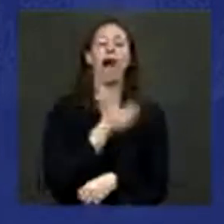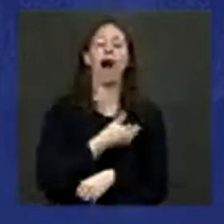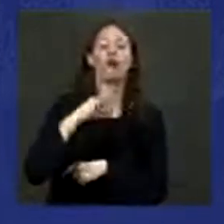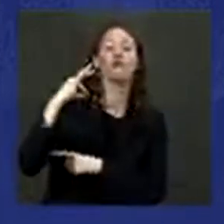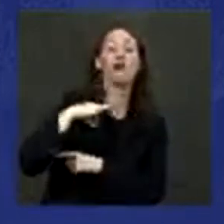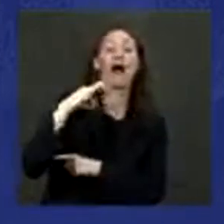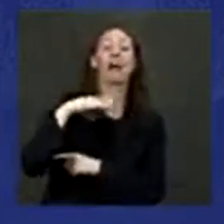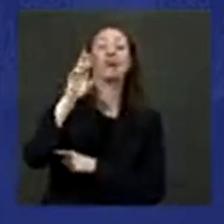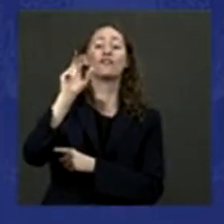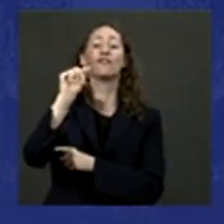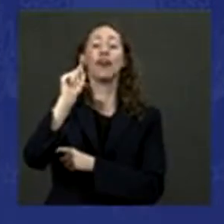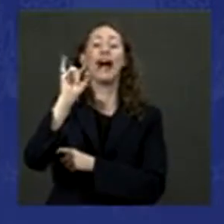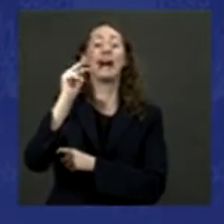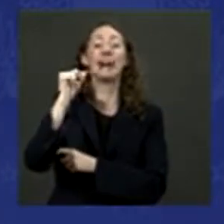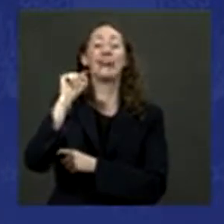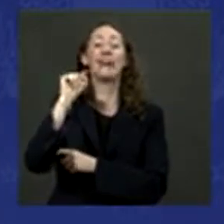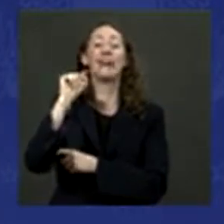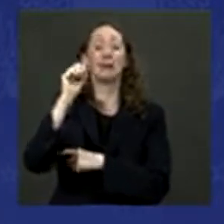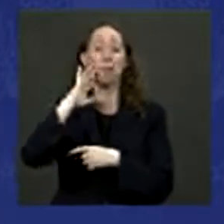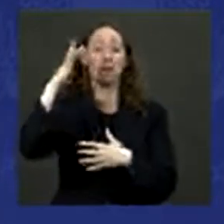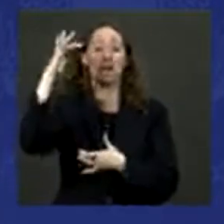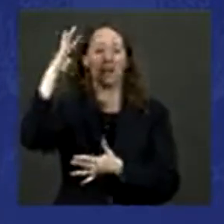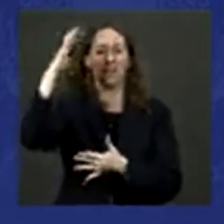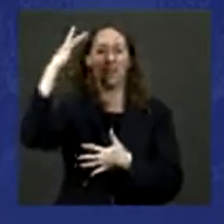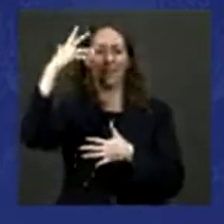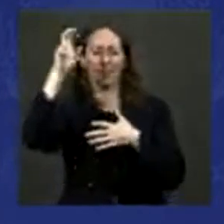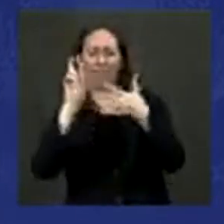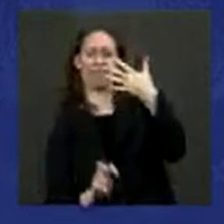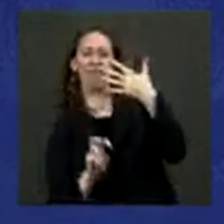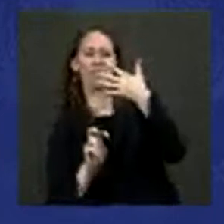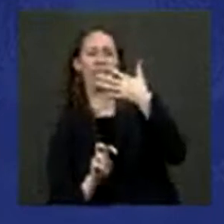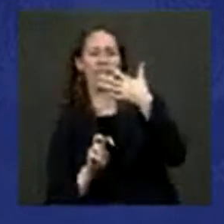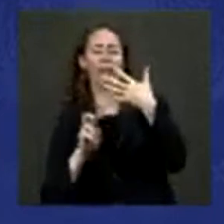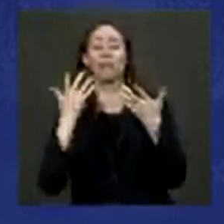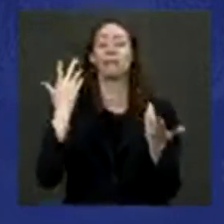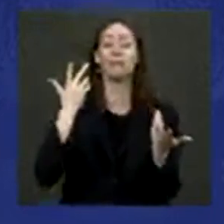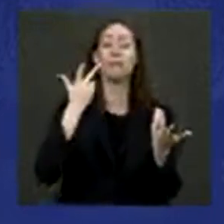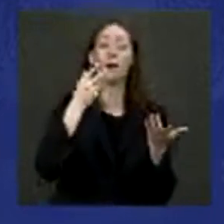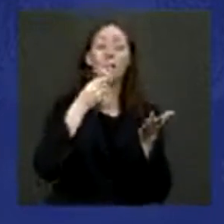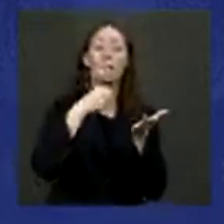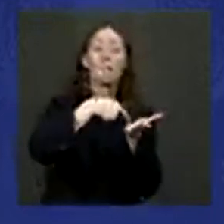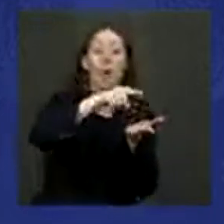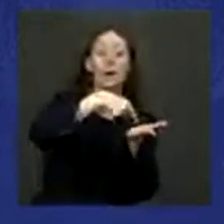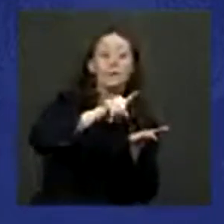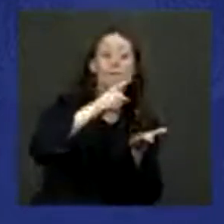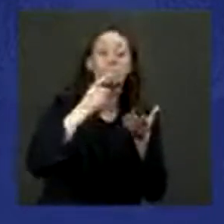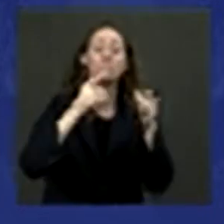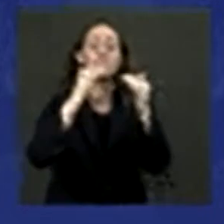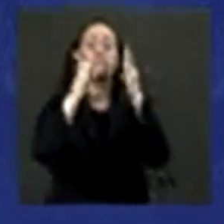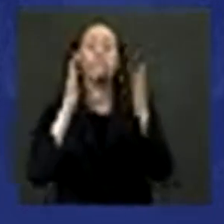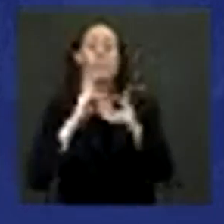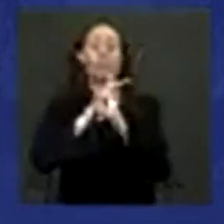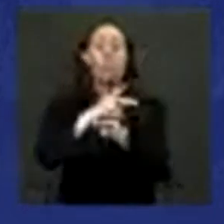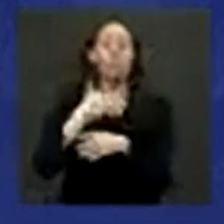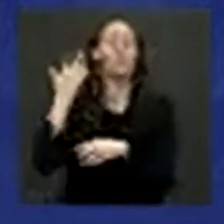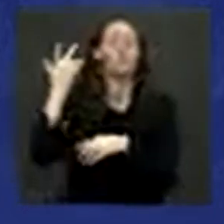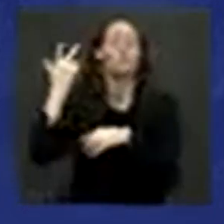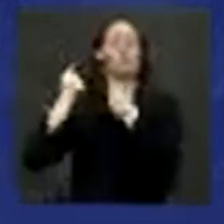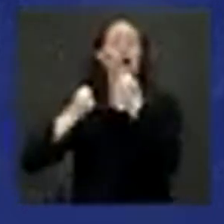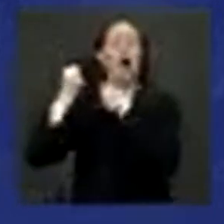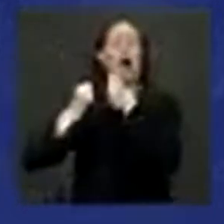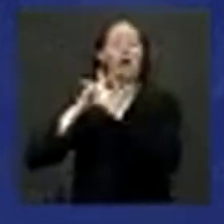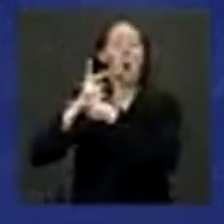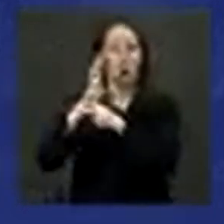will rise for mortgages, auto loans, credit cards, borrowing. Folks, watching at